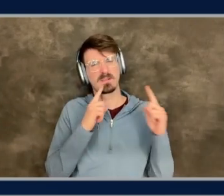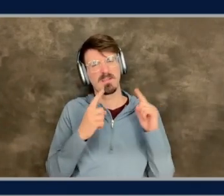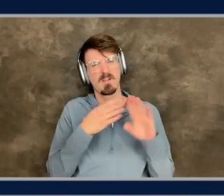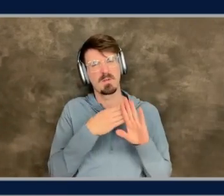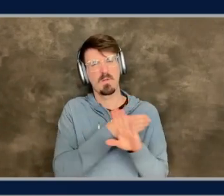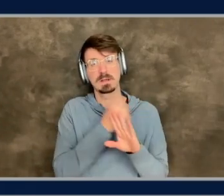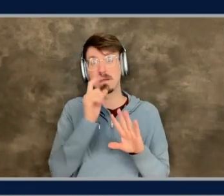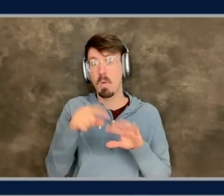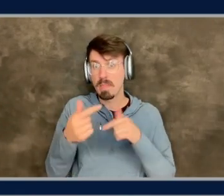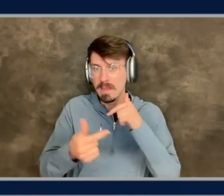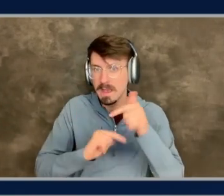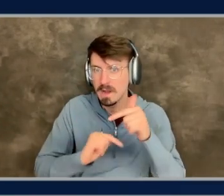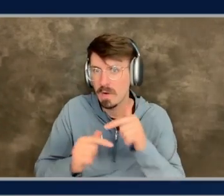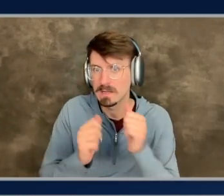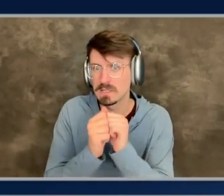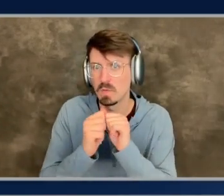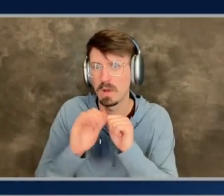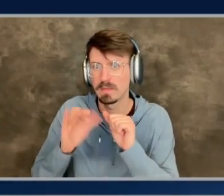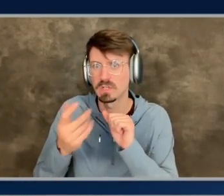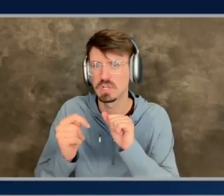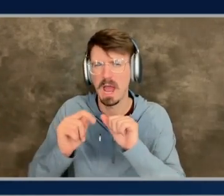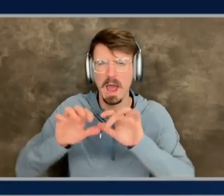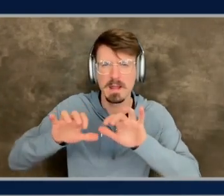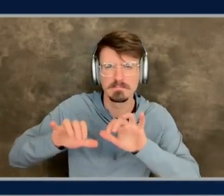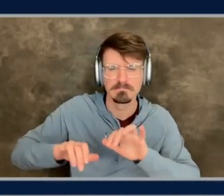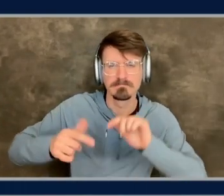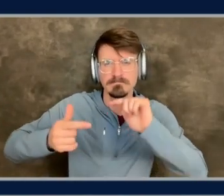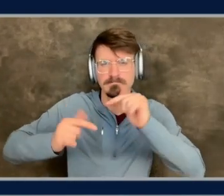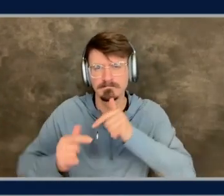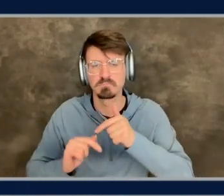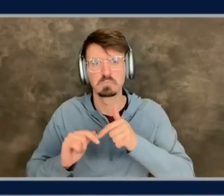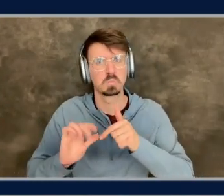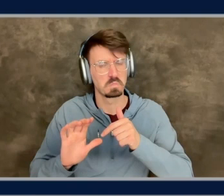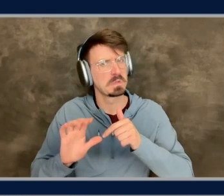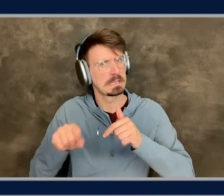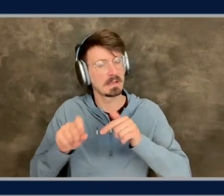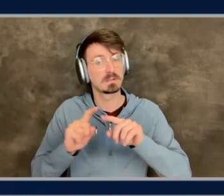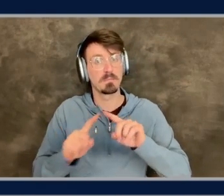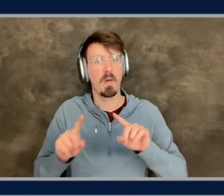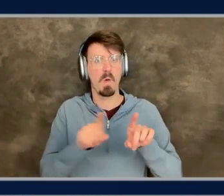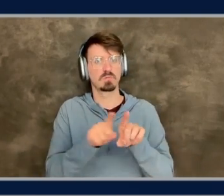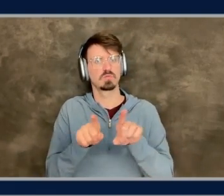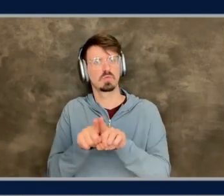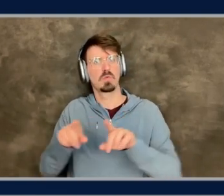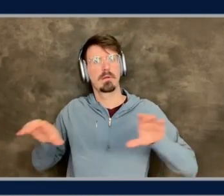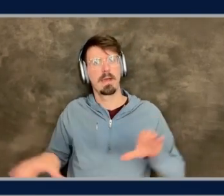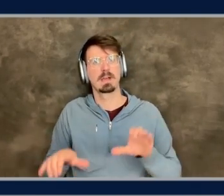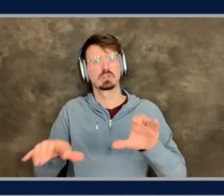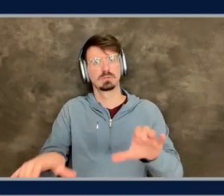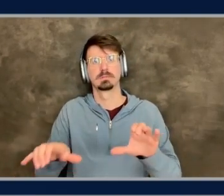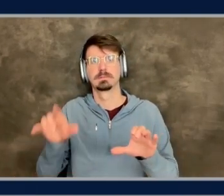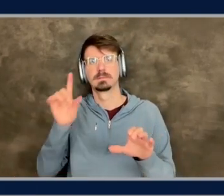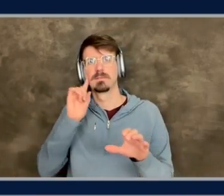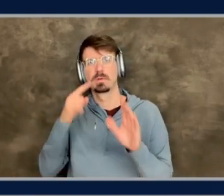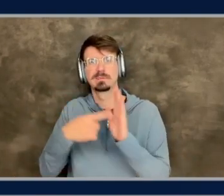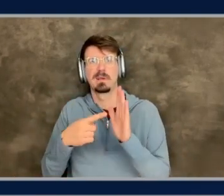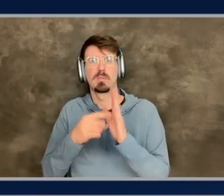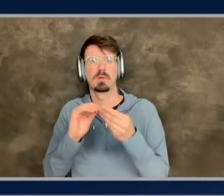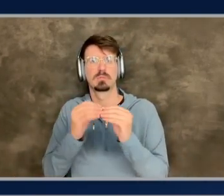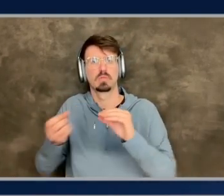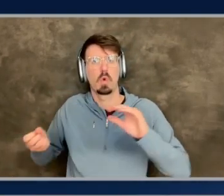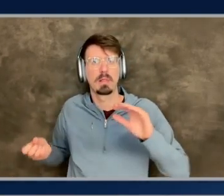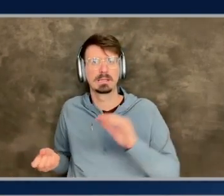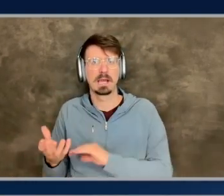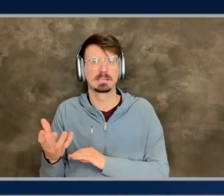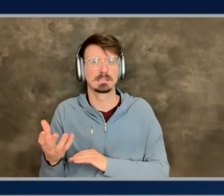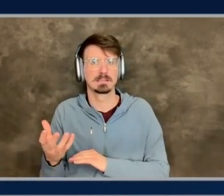the chat, Yeah. but it's also making actions like rolling dices for you, or because as a dungeon master